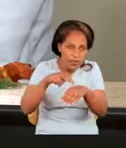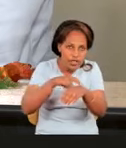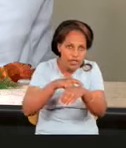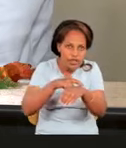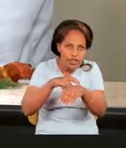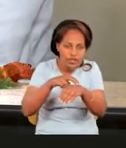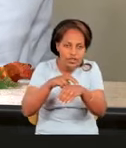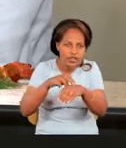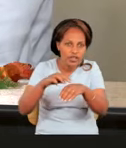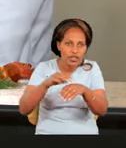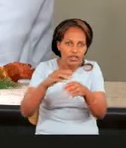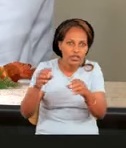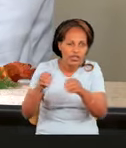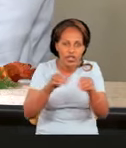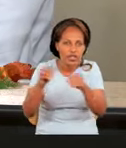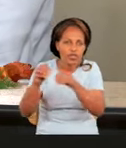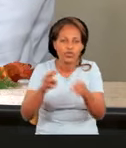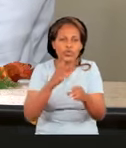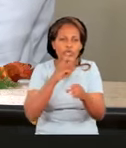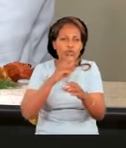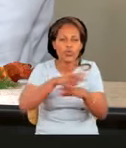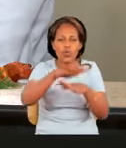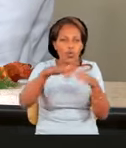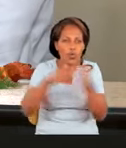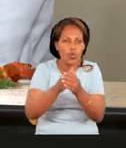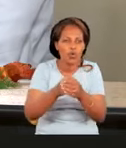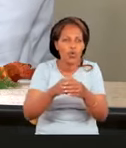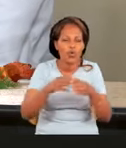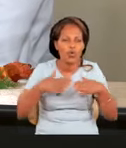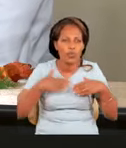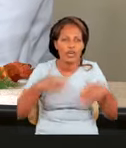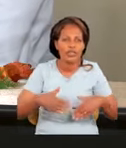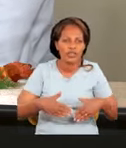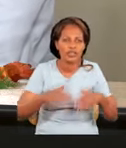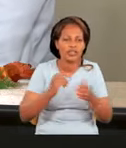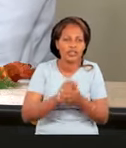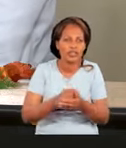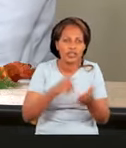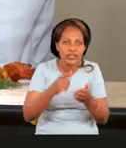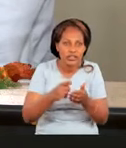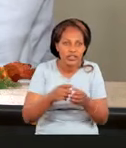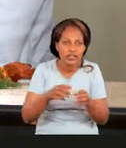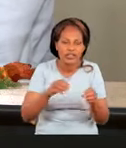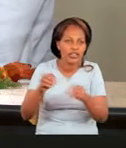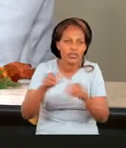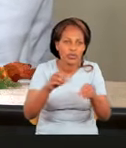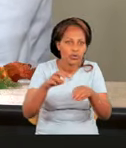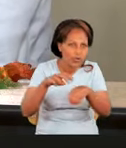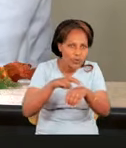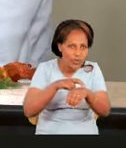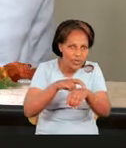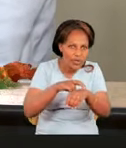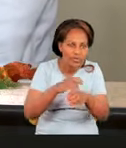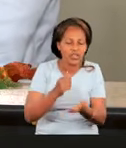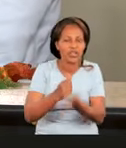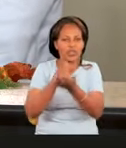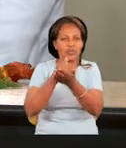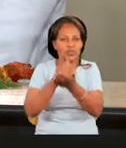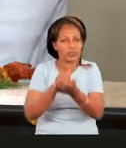parts of the leaves. The veins are like small tubes in a leaf to transport water. This